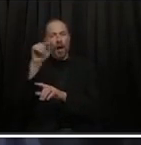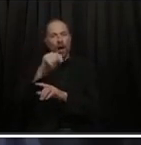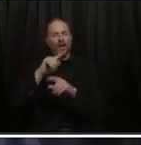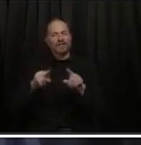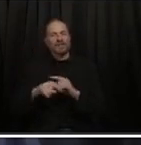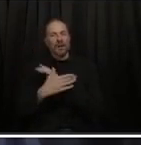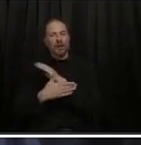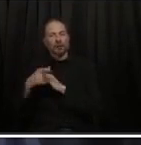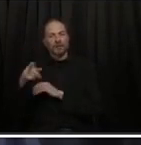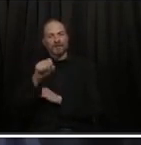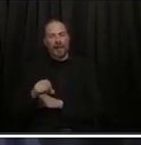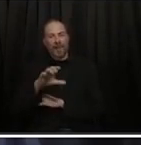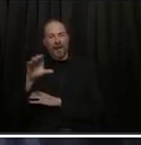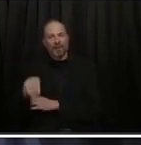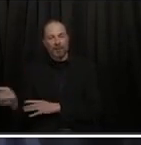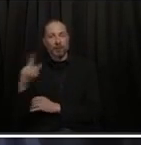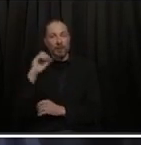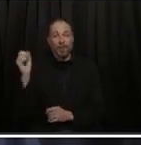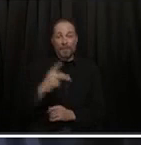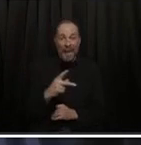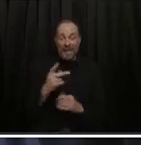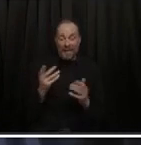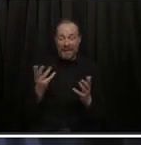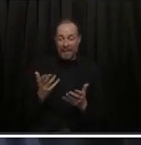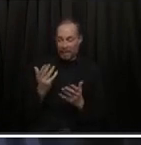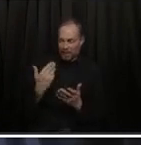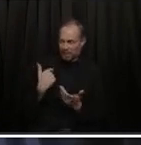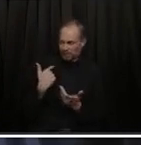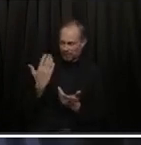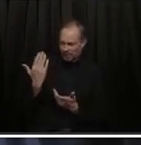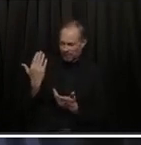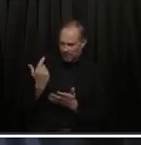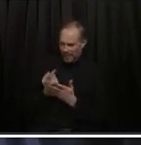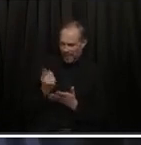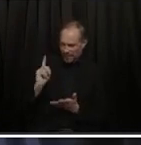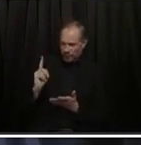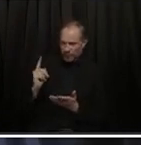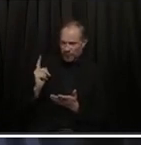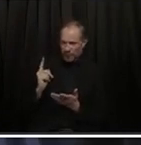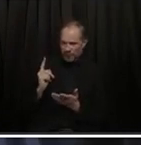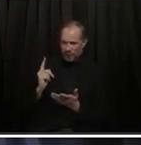She returned to Colorado late last week, traveled through